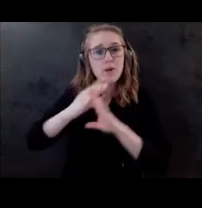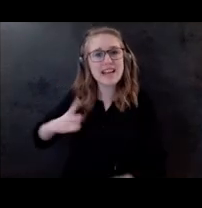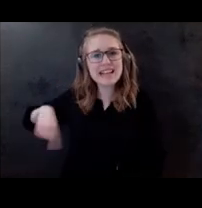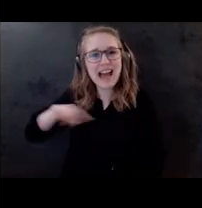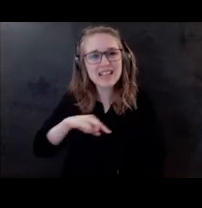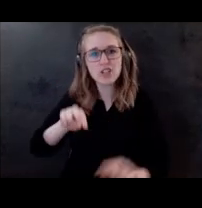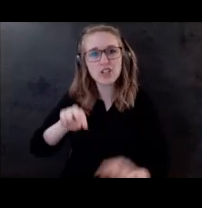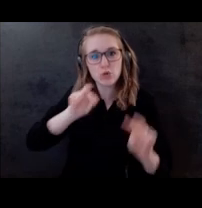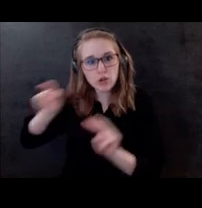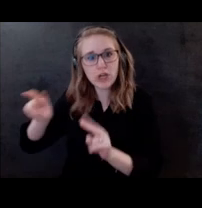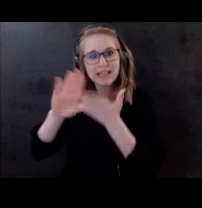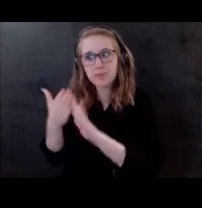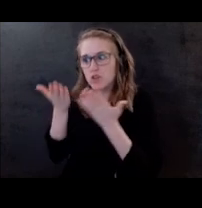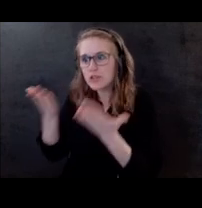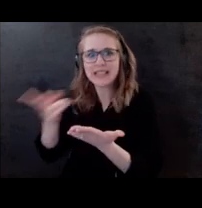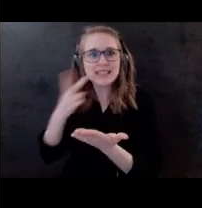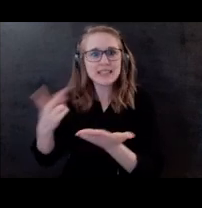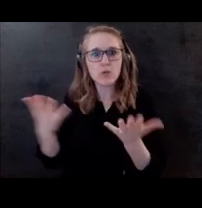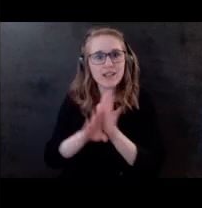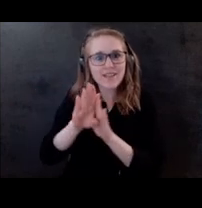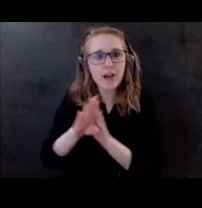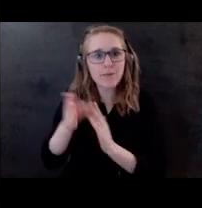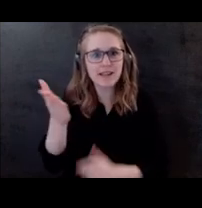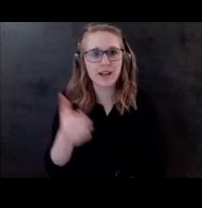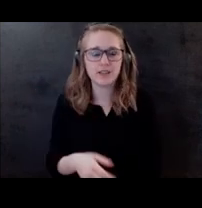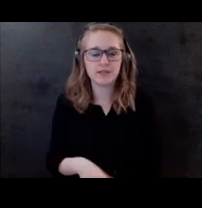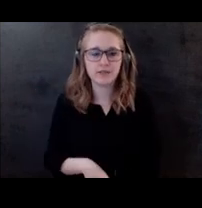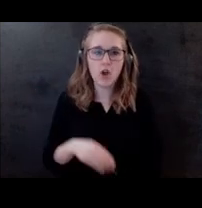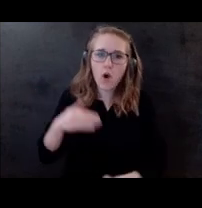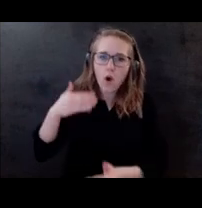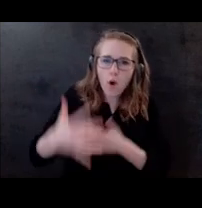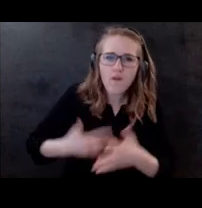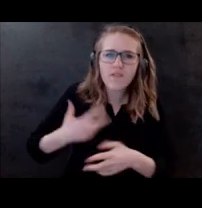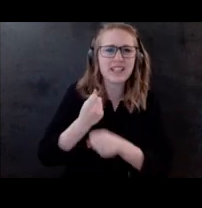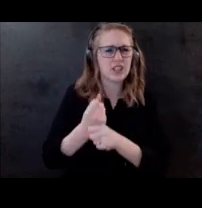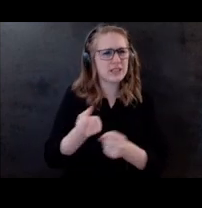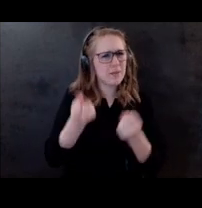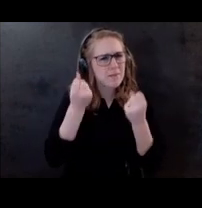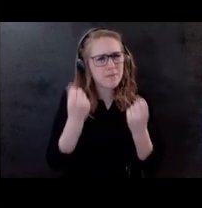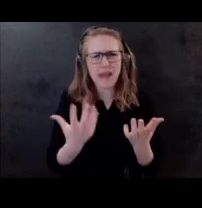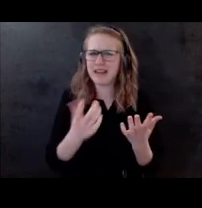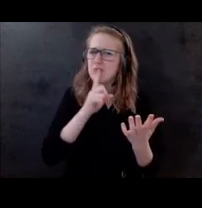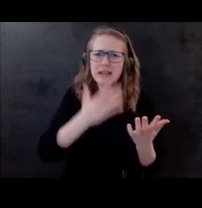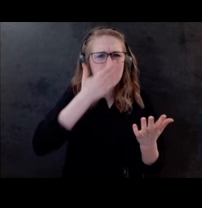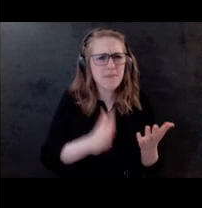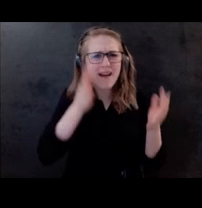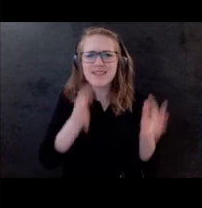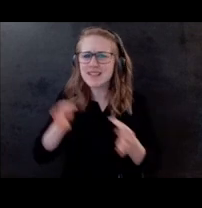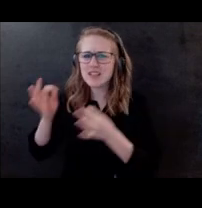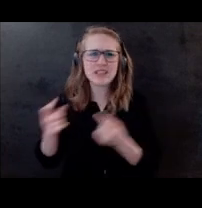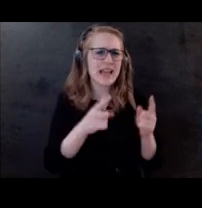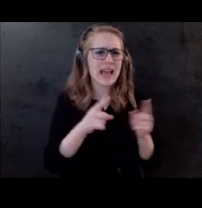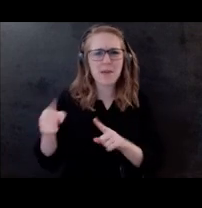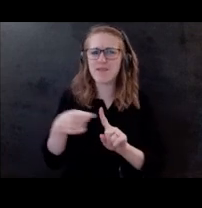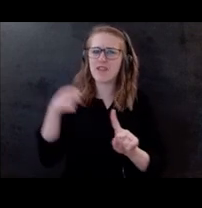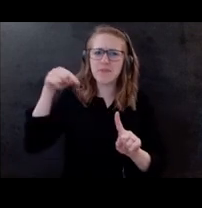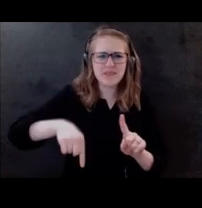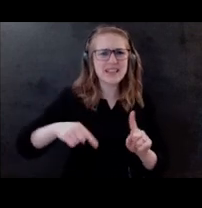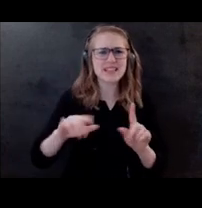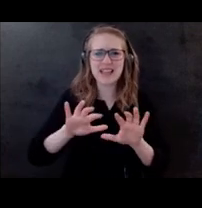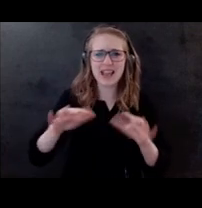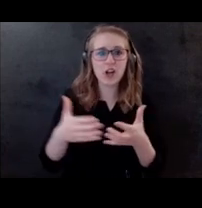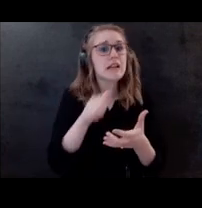at the community and see what you're developing. Over the years, there have been a number of real bad decisions made from this chamber,